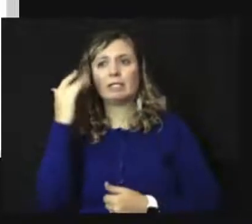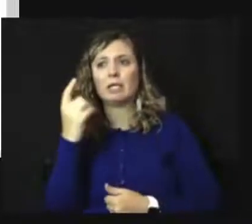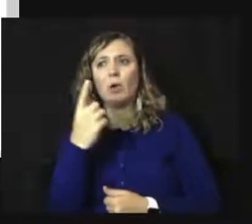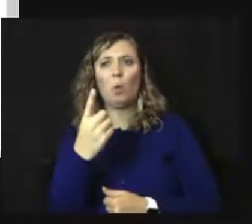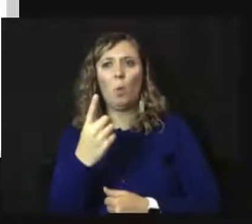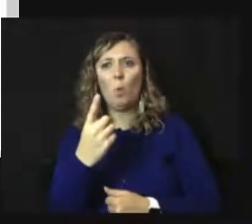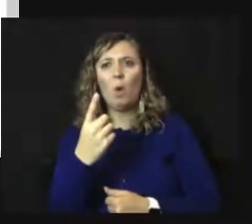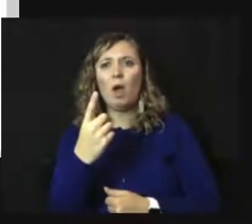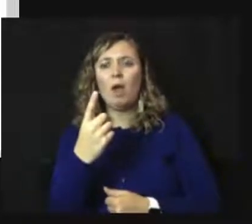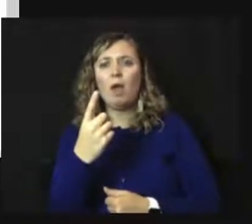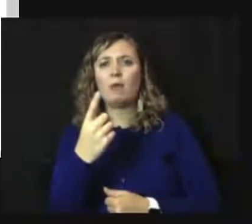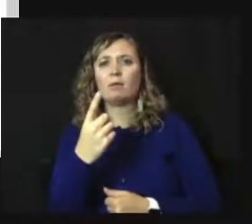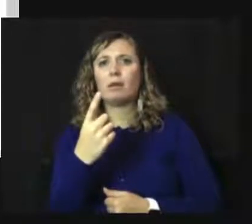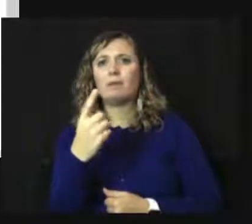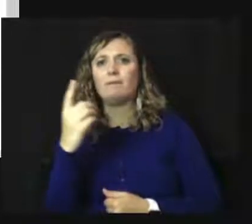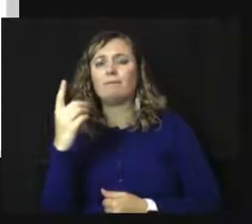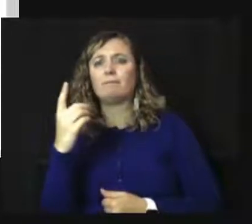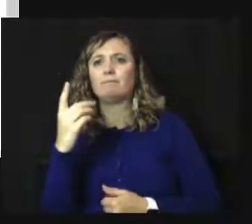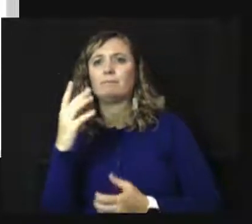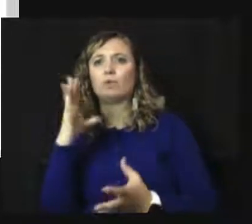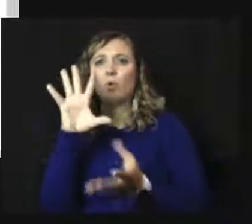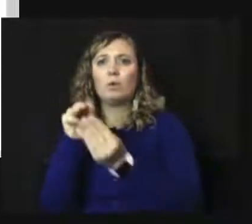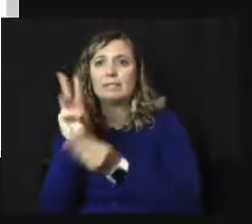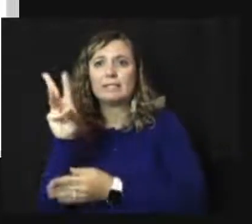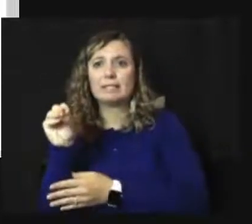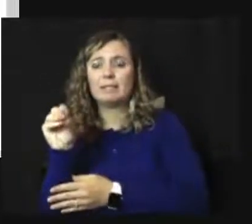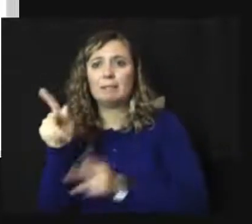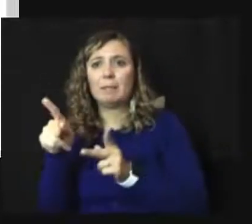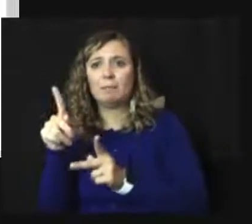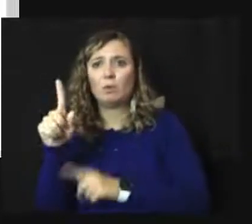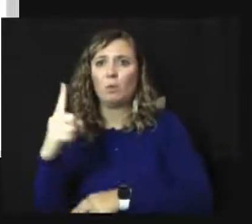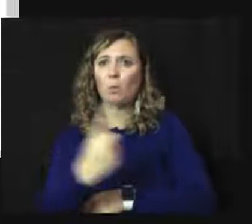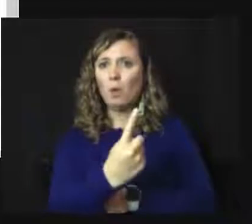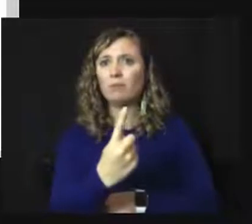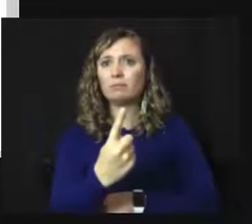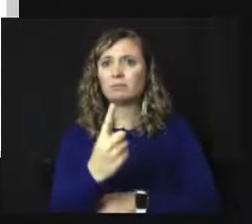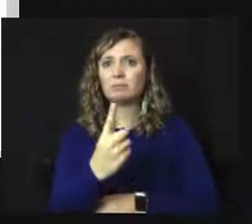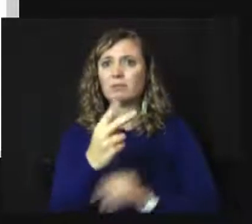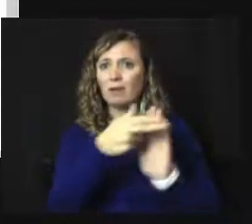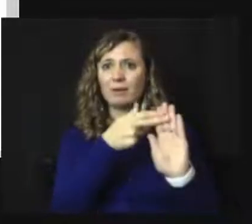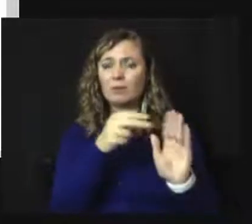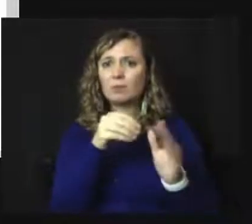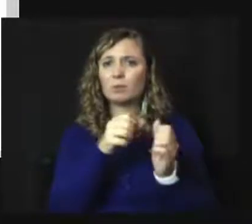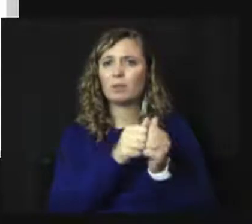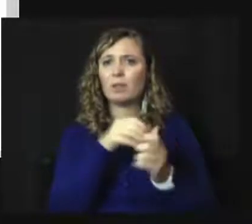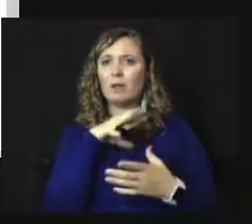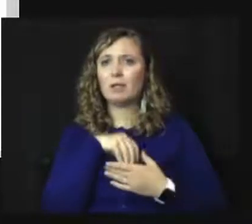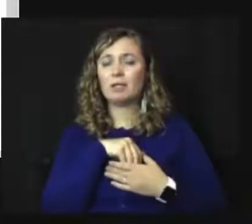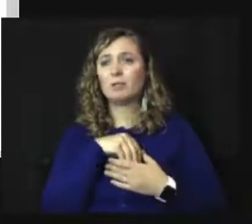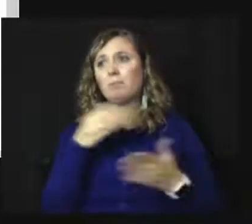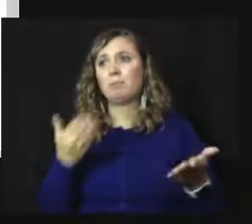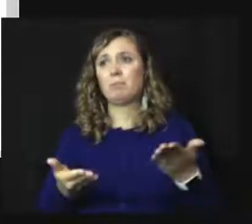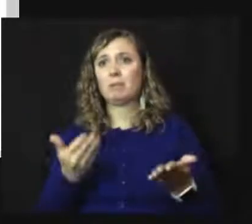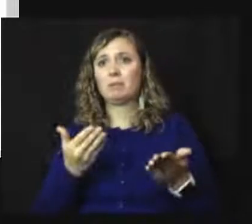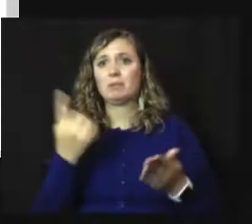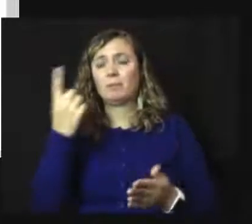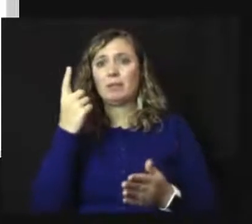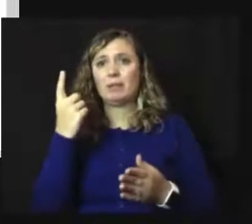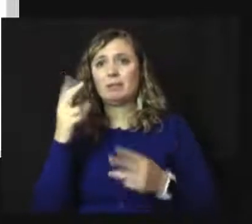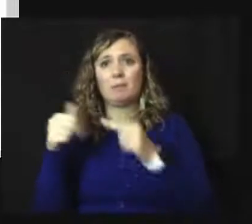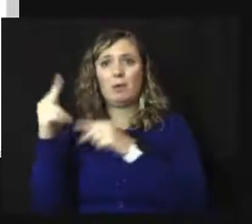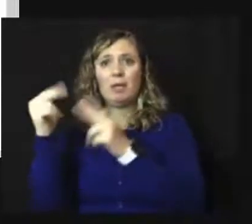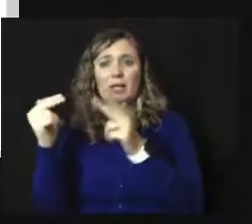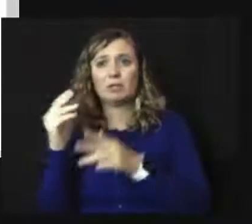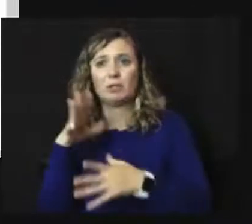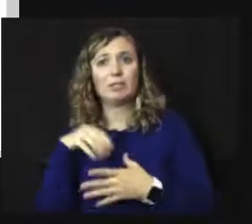high number, or a pretty high ratio. If we just recognize that, like, maybe someone in this building is autistic, we might